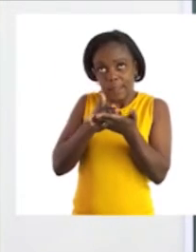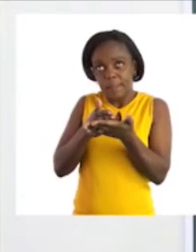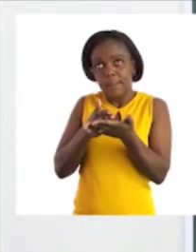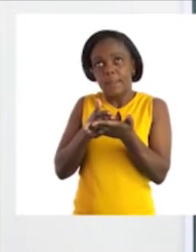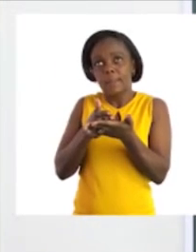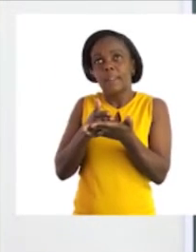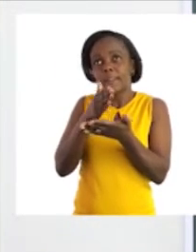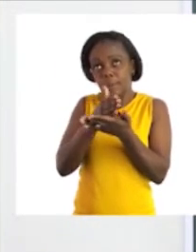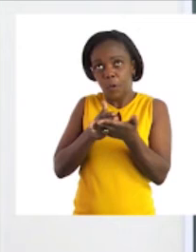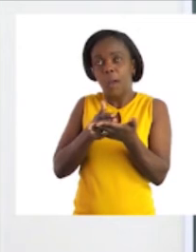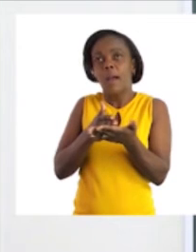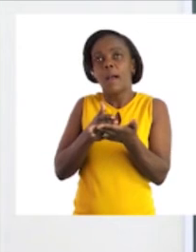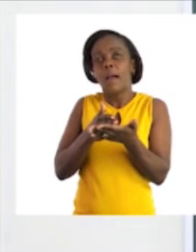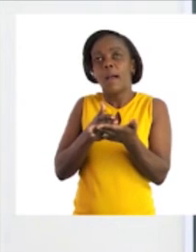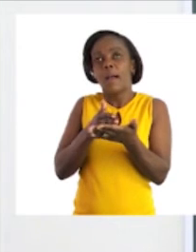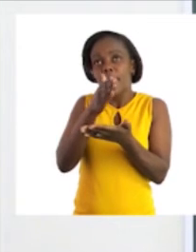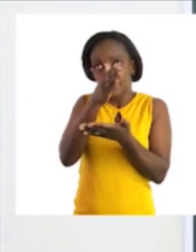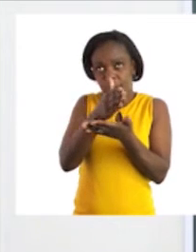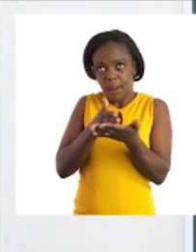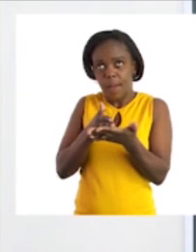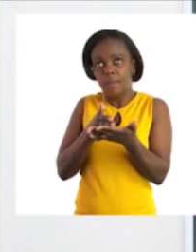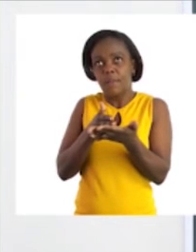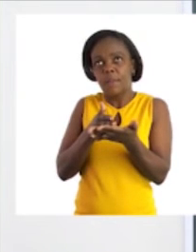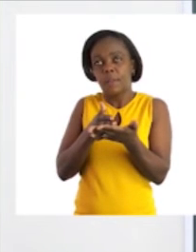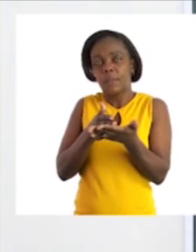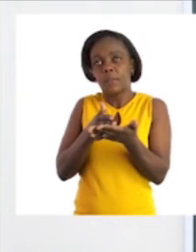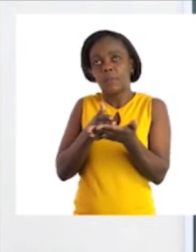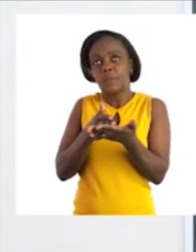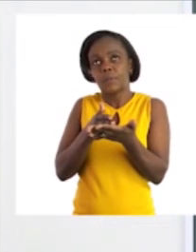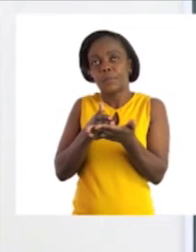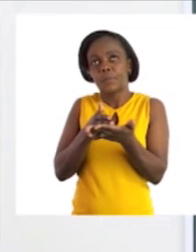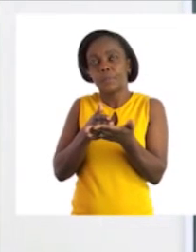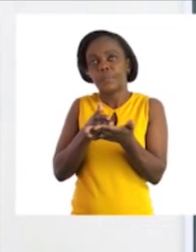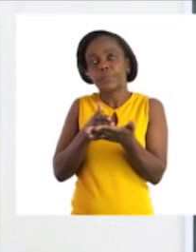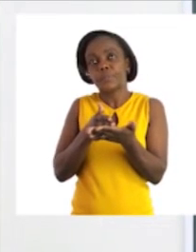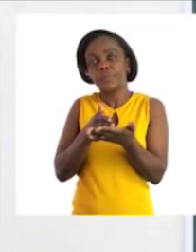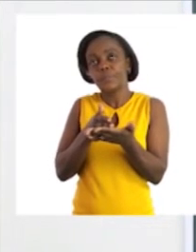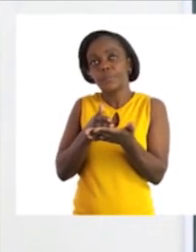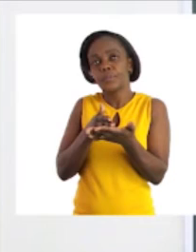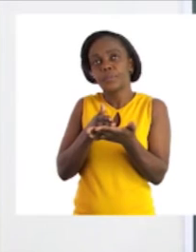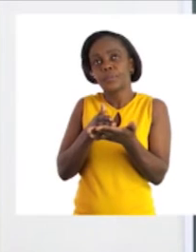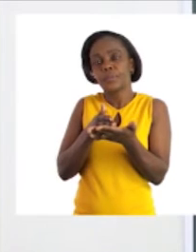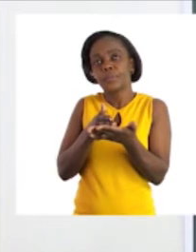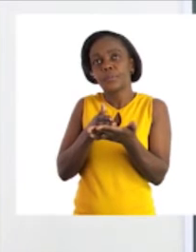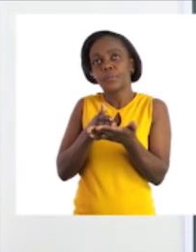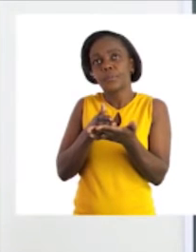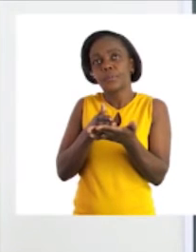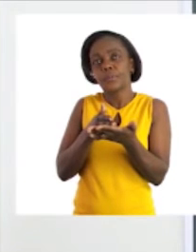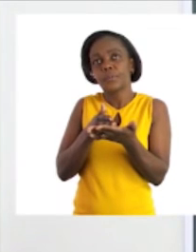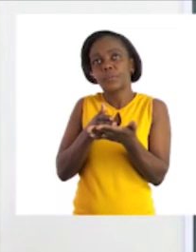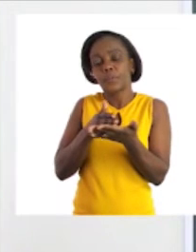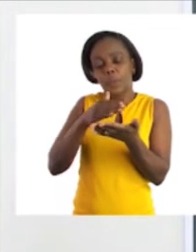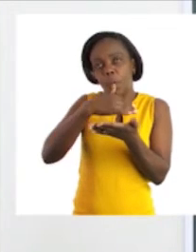a half. So what do you think a quarter past will be and a quarter to will be? Now, when